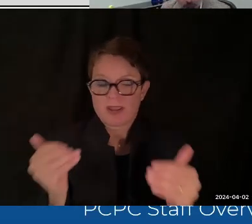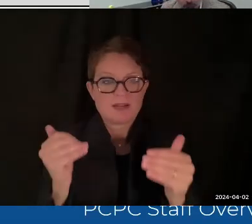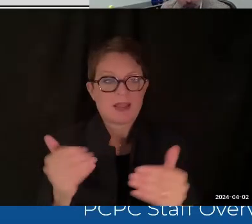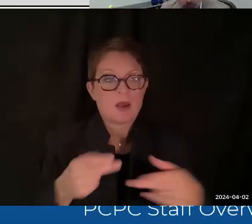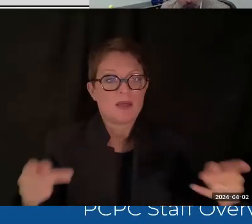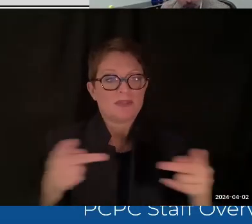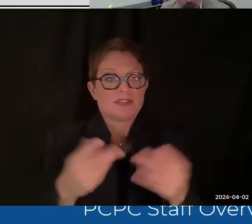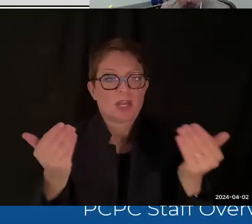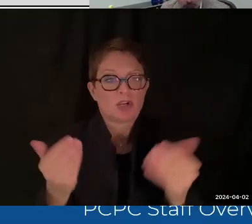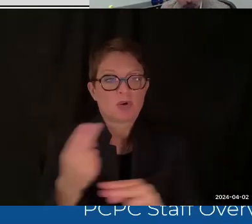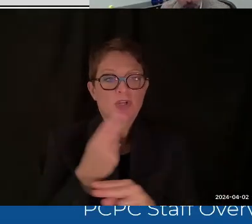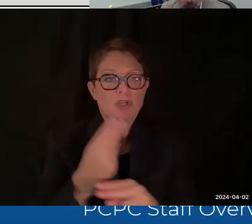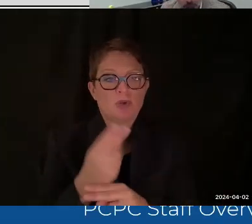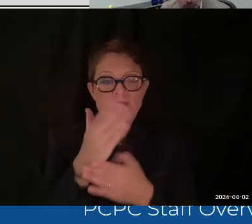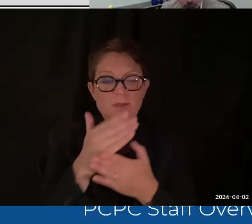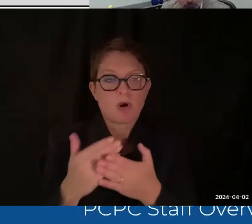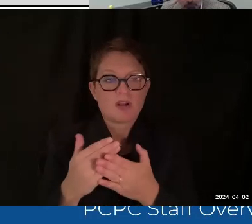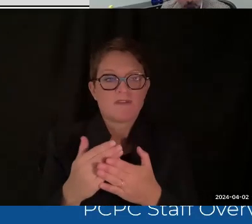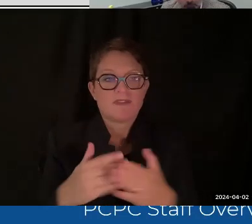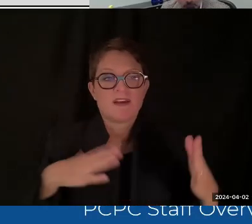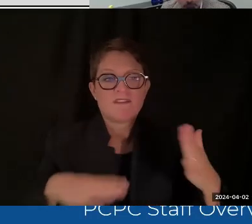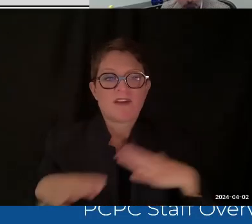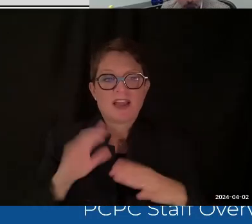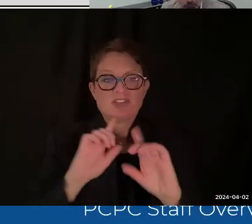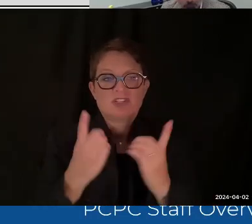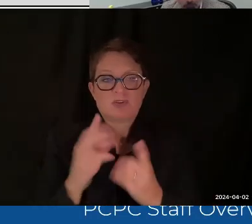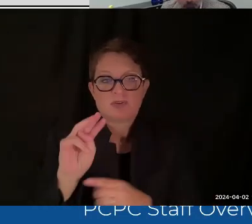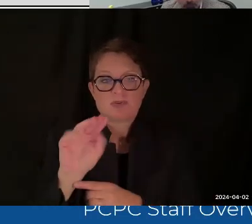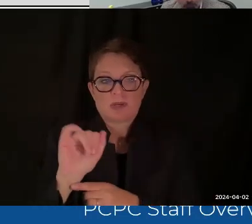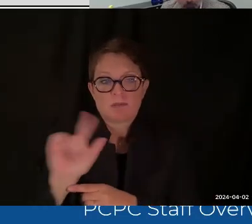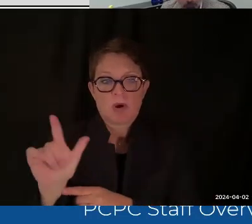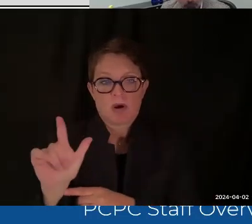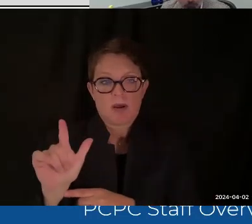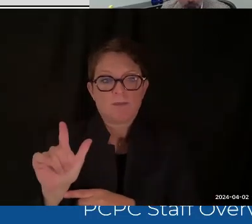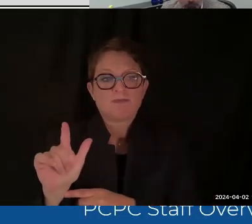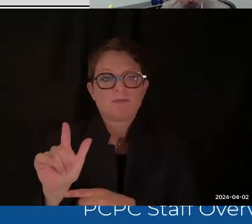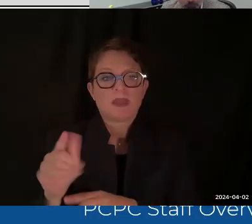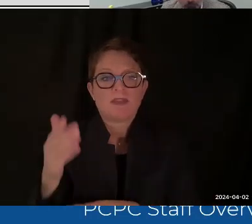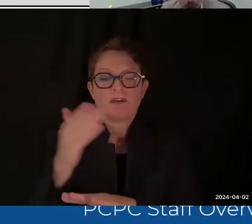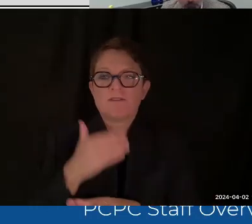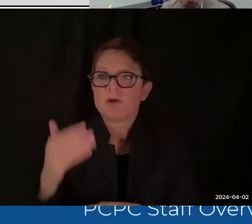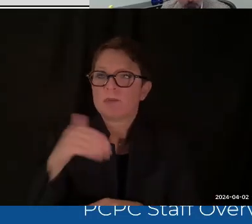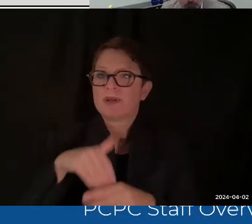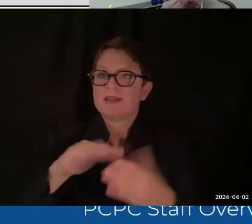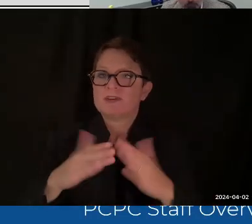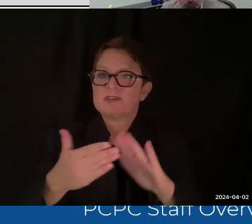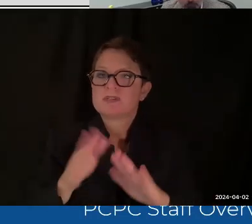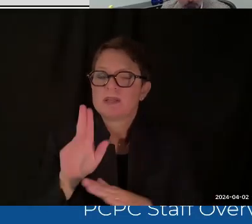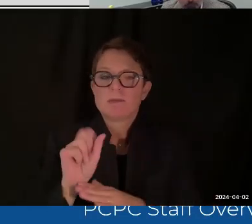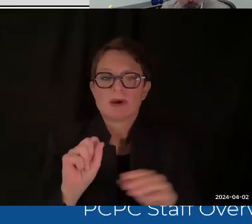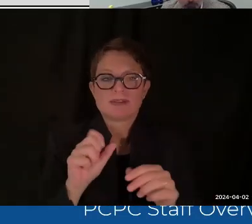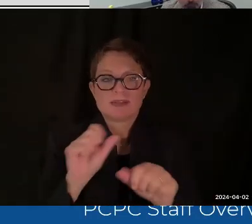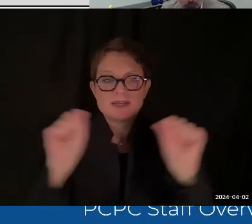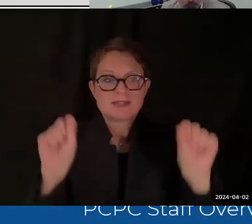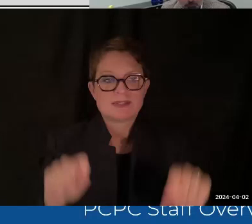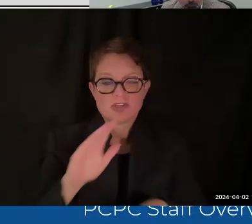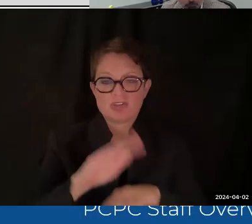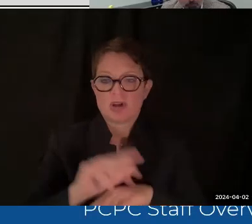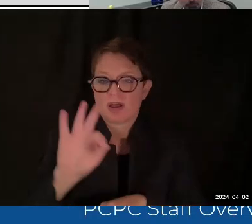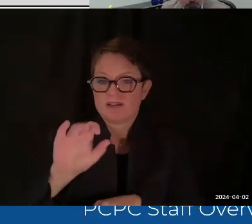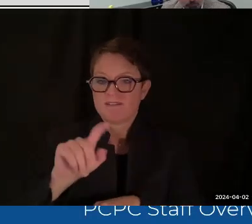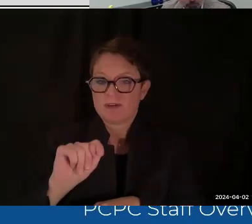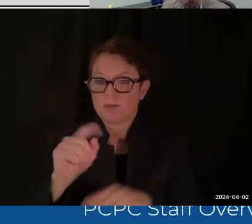is presently used as a portion of the Fashion District Mall and the site of the former intercity bus station located on Filbert